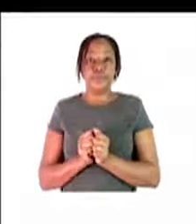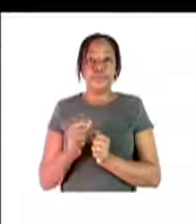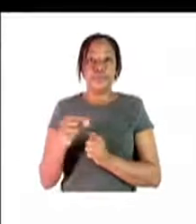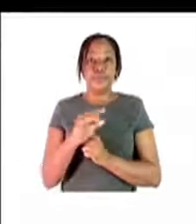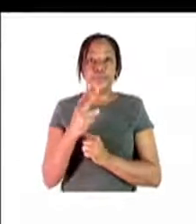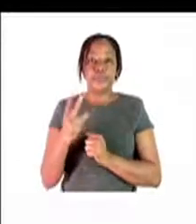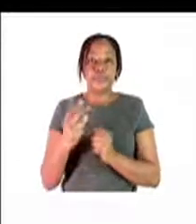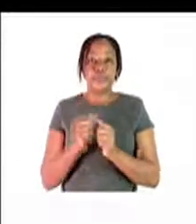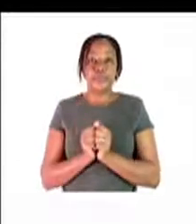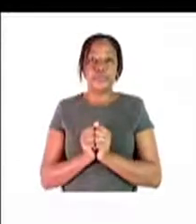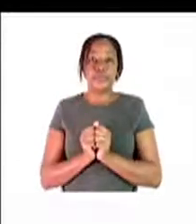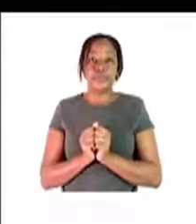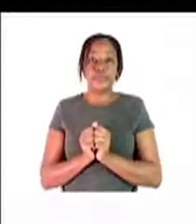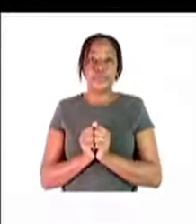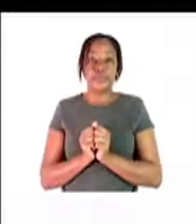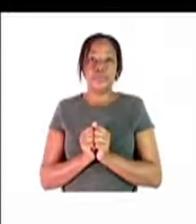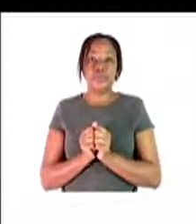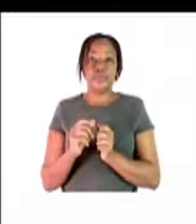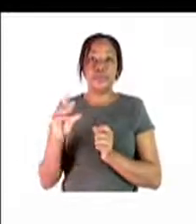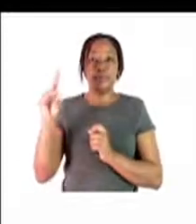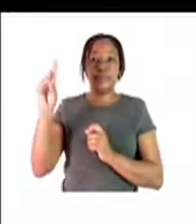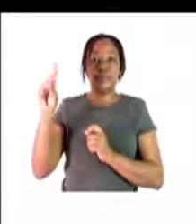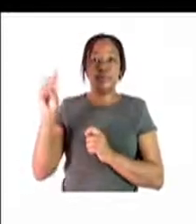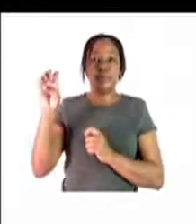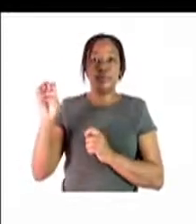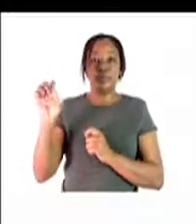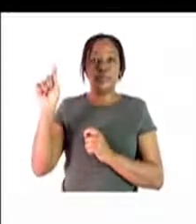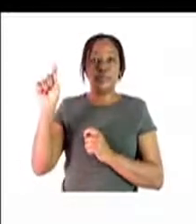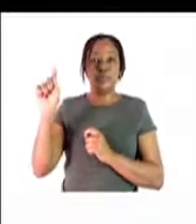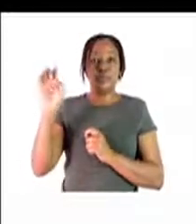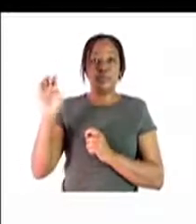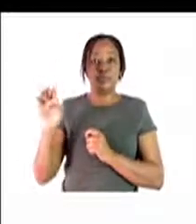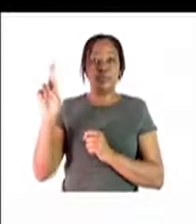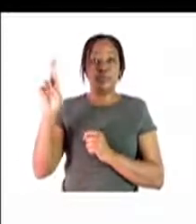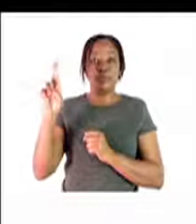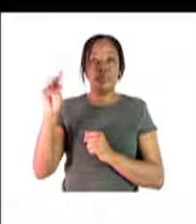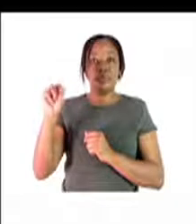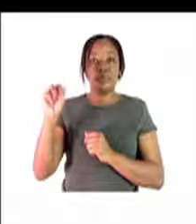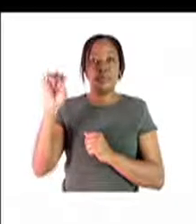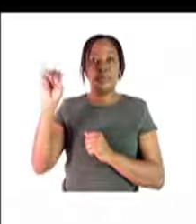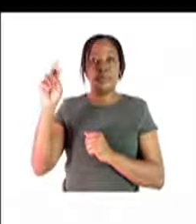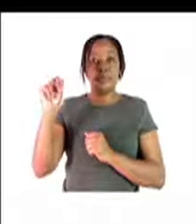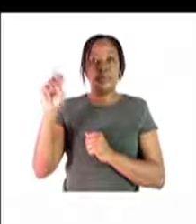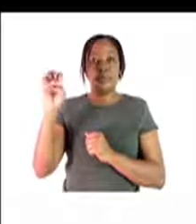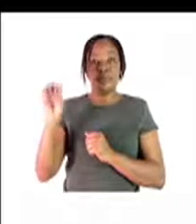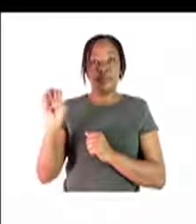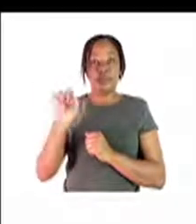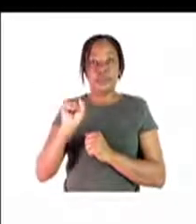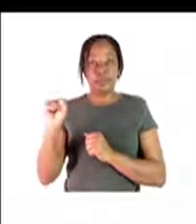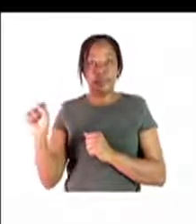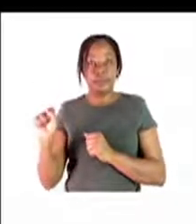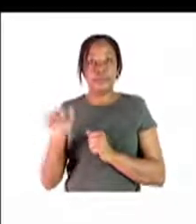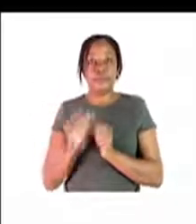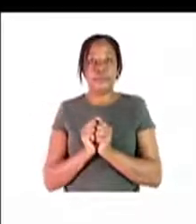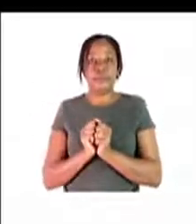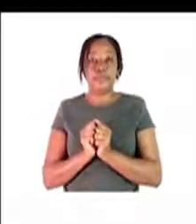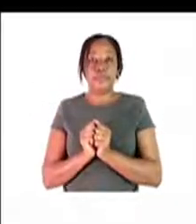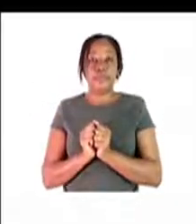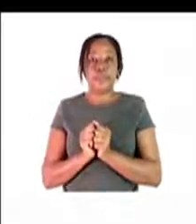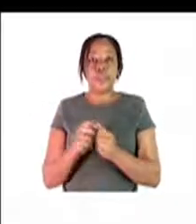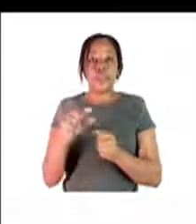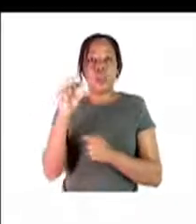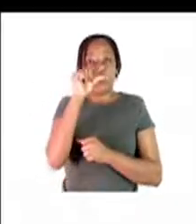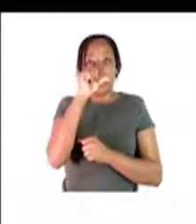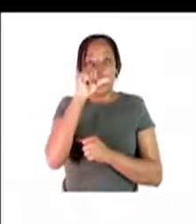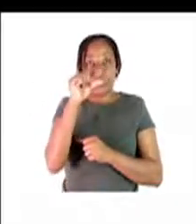we're going to look at the determinants, the words which are determinants. We are